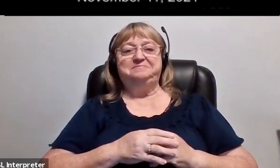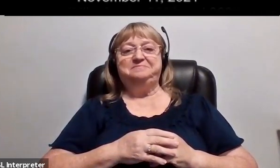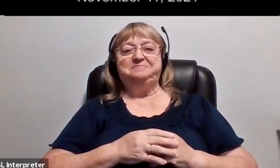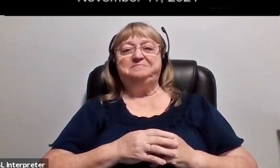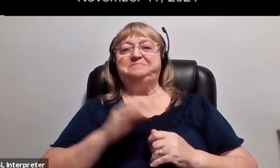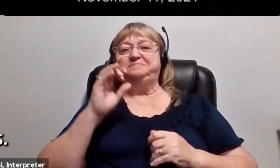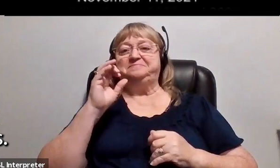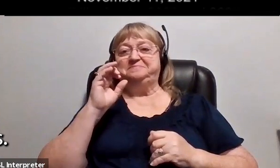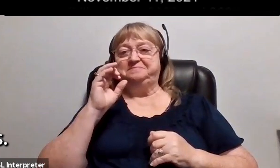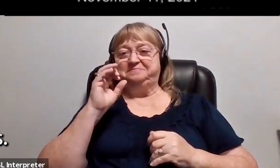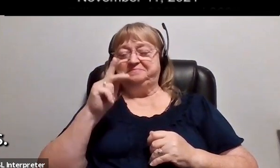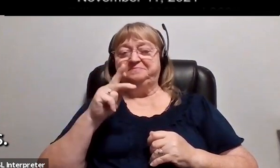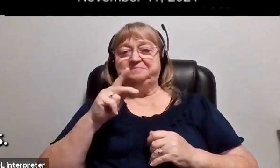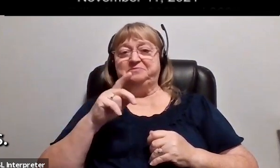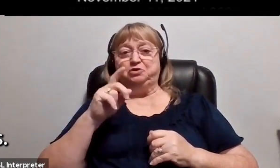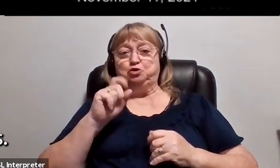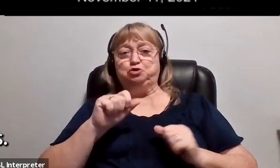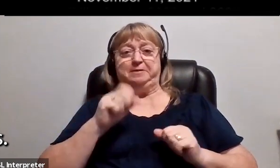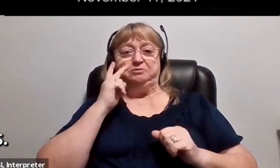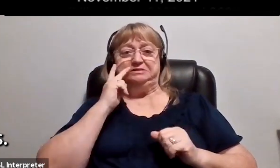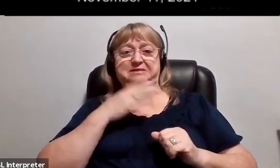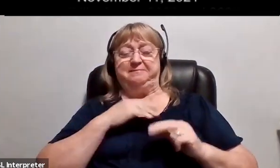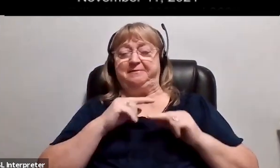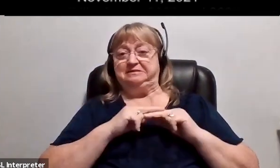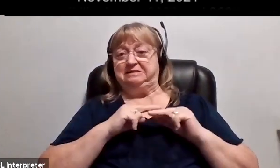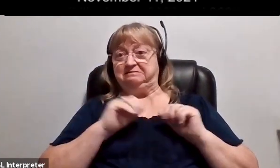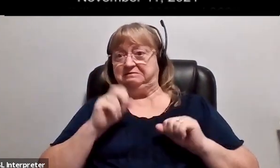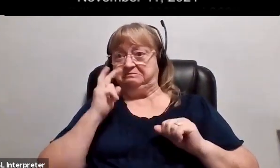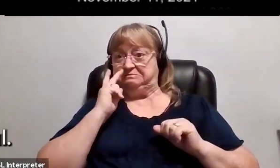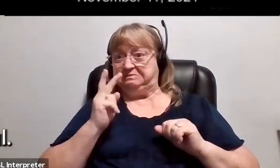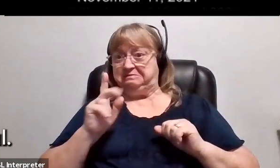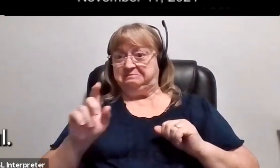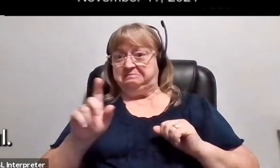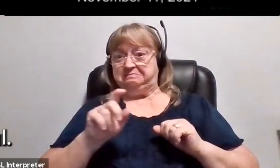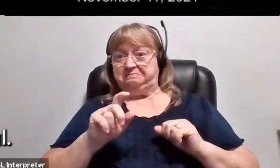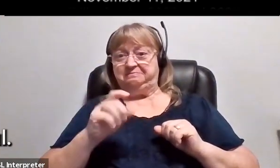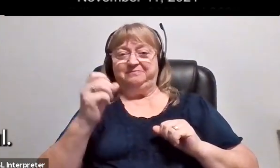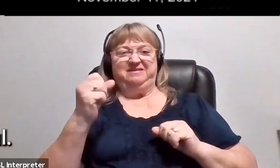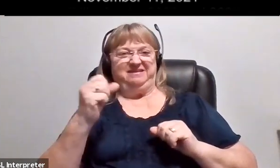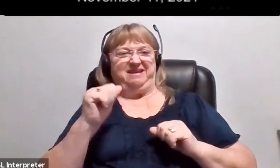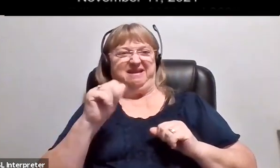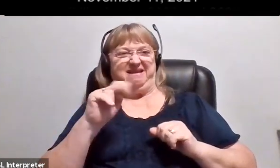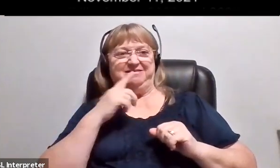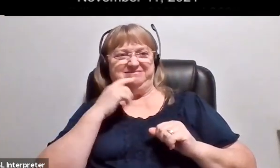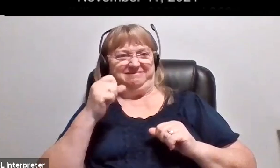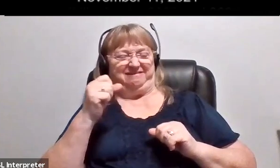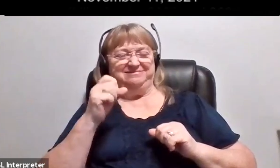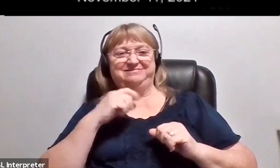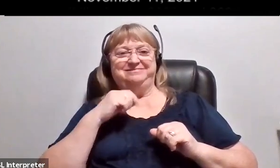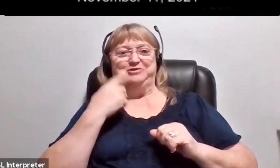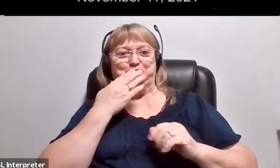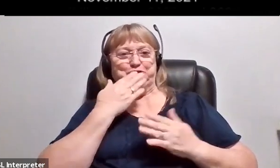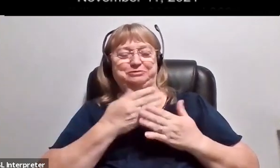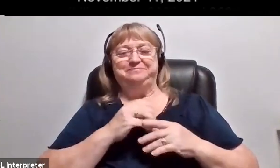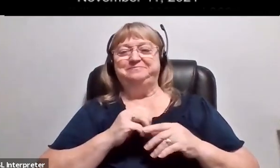okay, we should be able to see my slides. Can you guys see them? Yes, we can. That's great. Wonderful. Right, good to